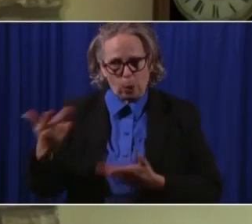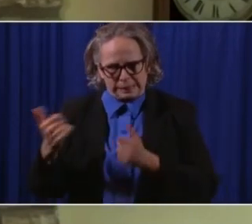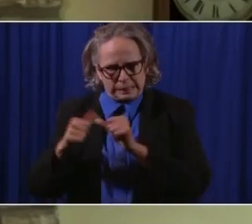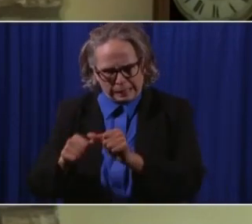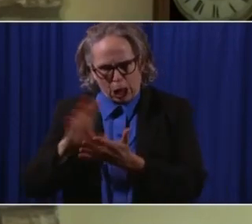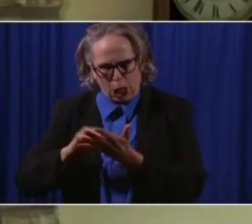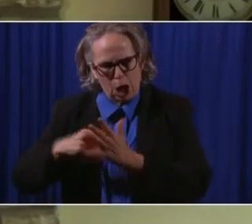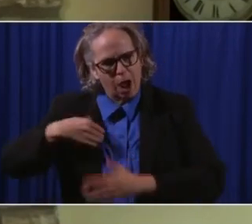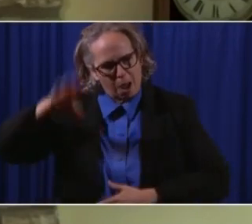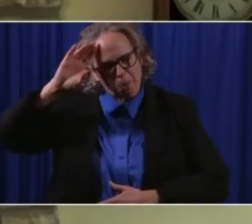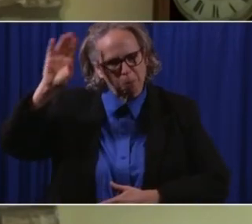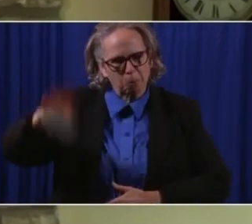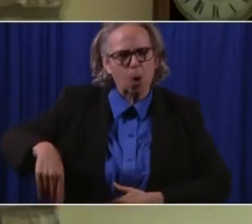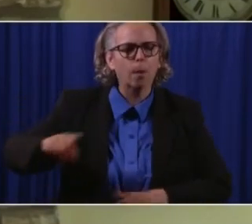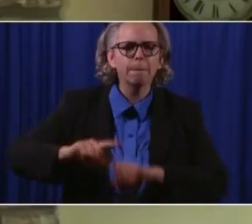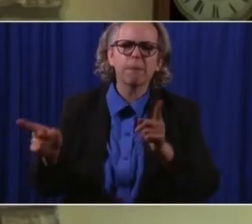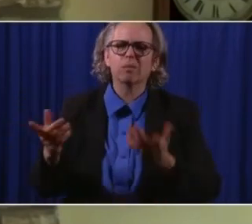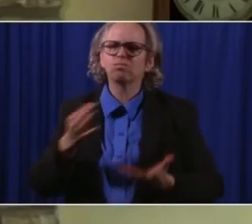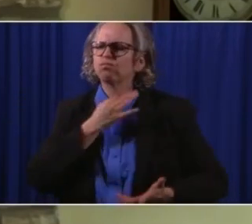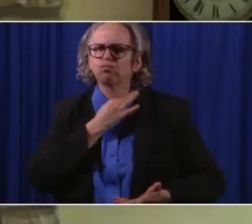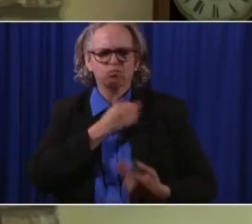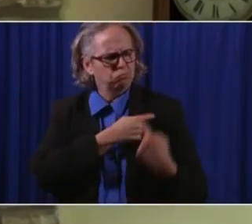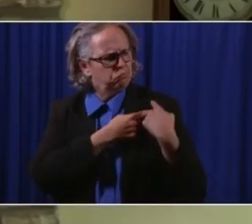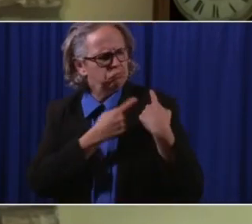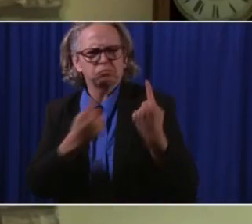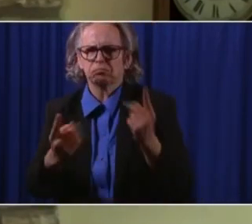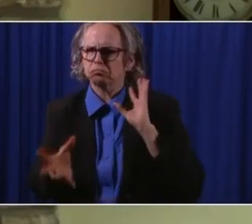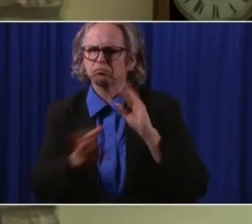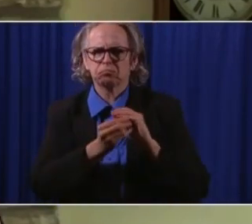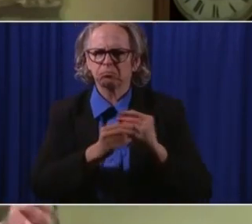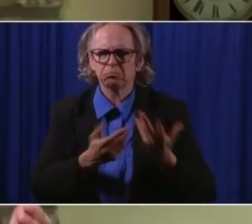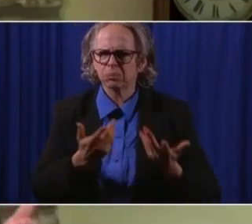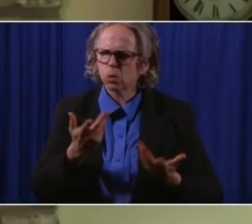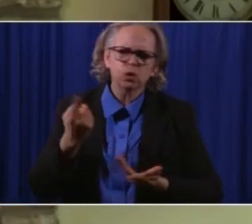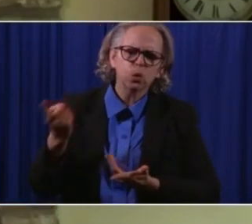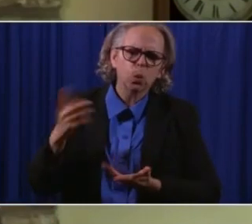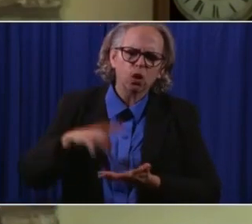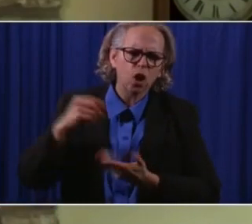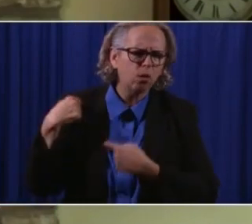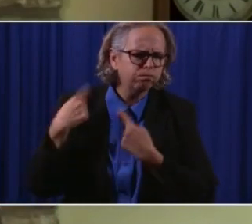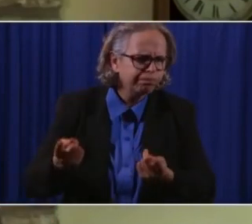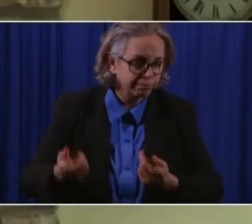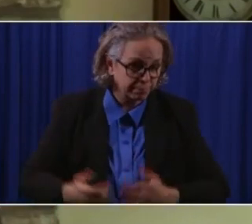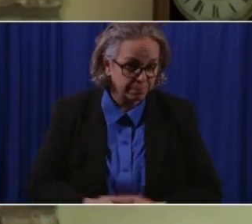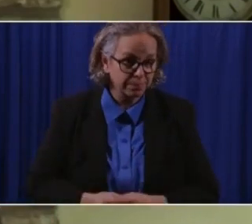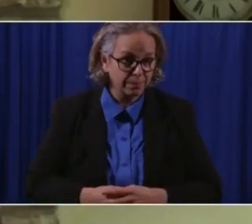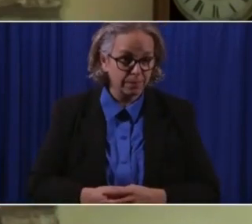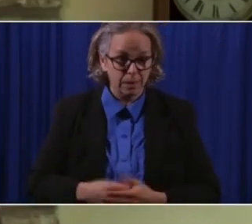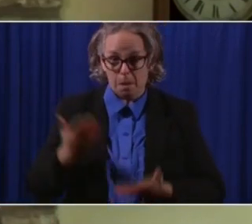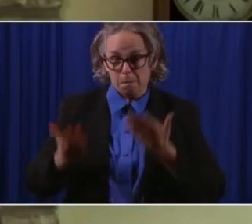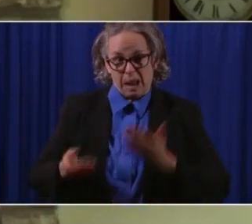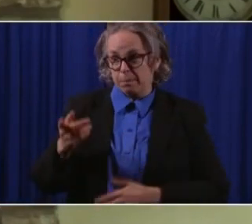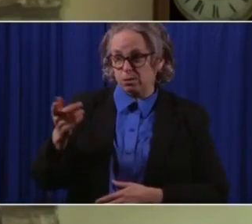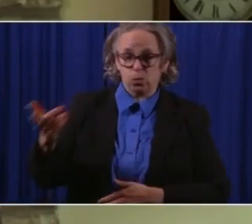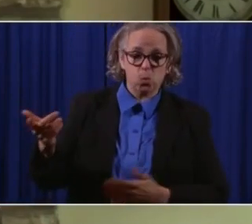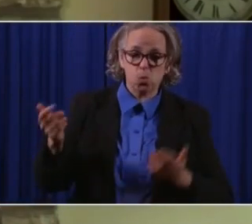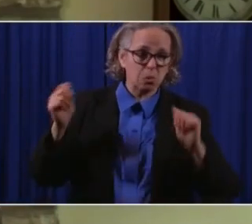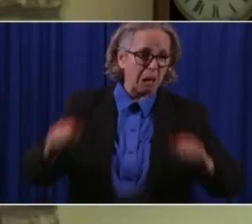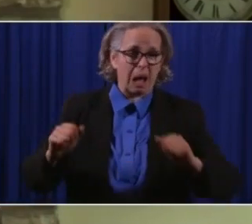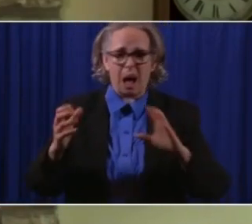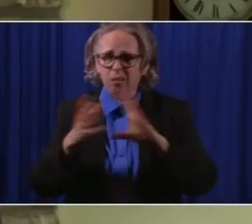we move forward with COVID and have more experiences, and it's an evolving situation. And maybe just kind of share with us some of the